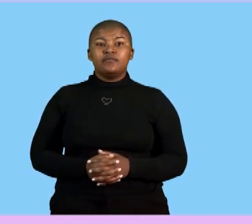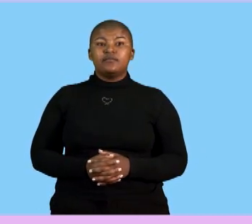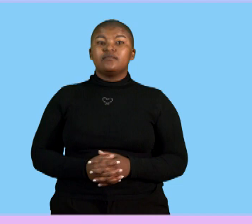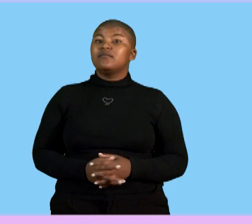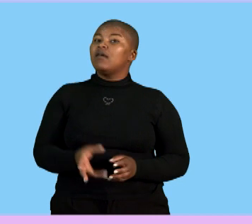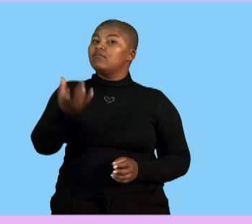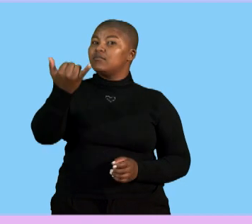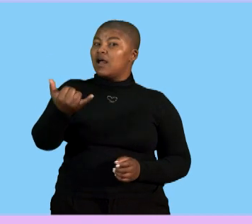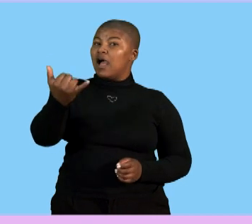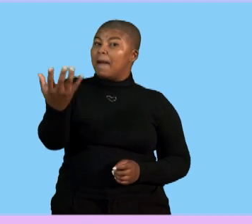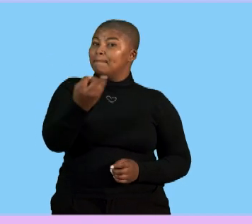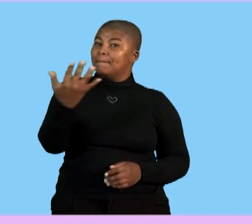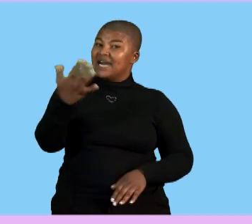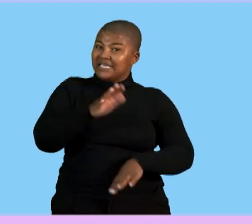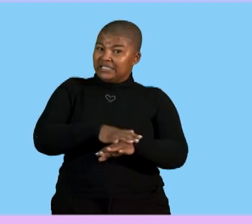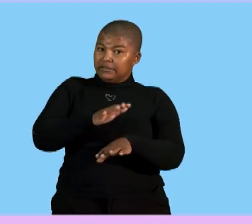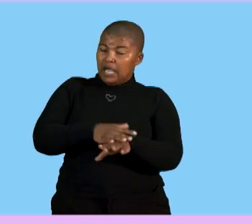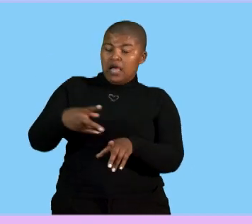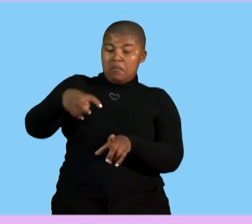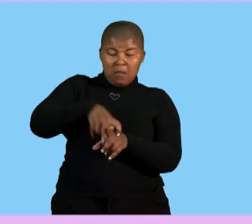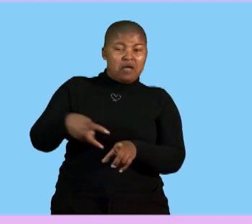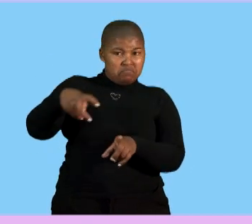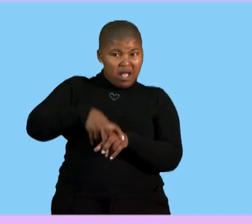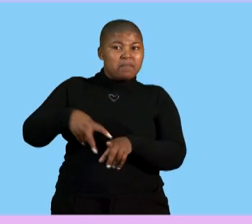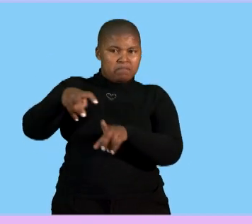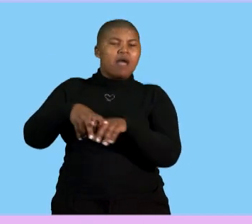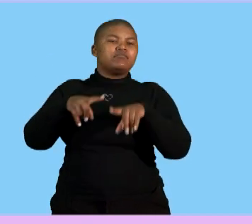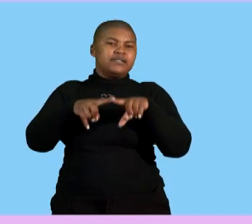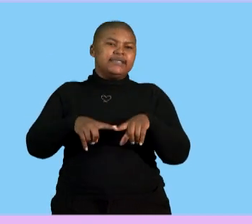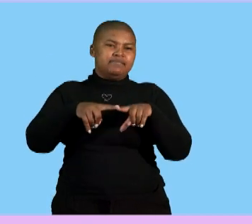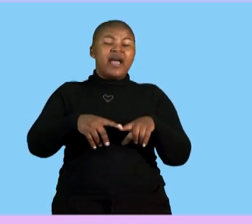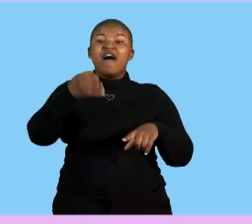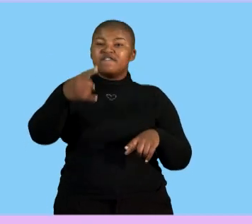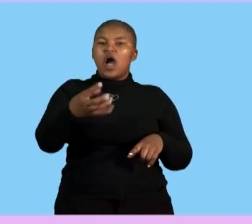determine the price that you pay. So the dependent